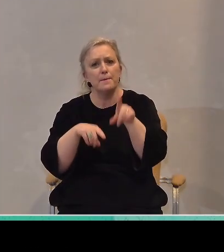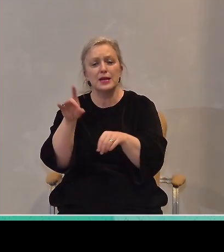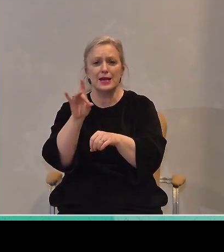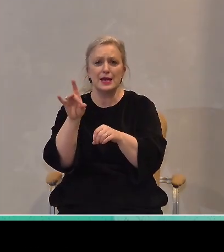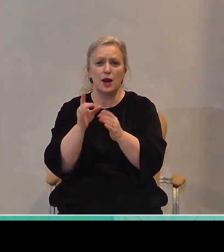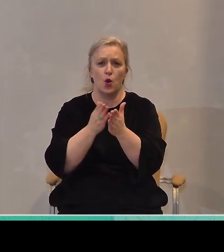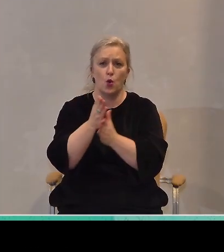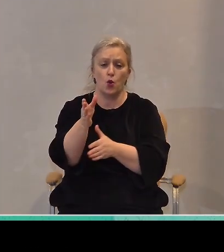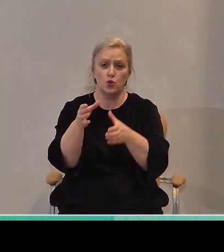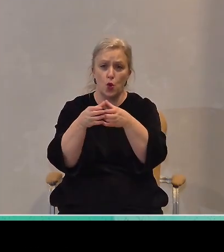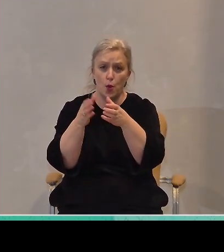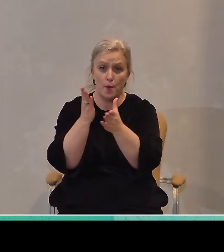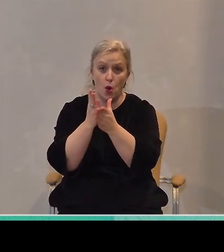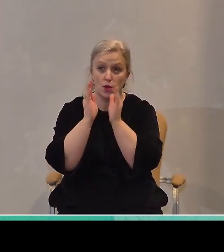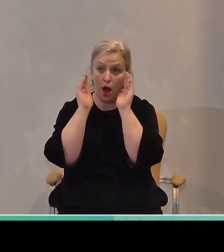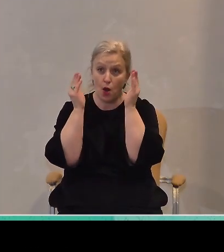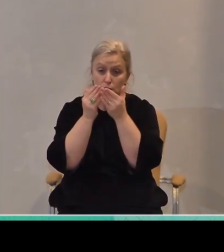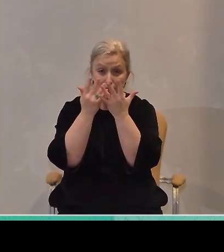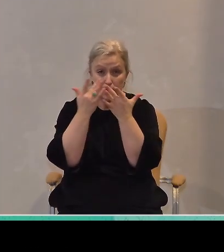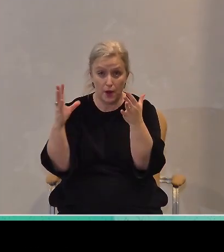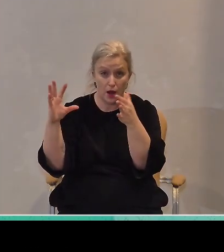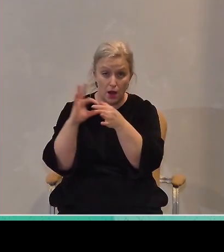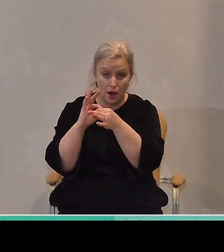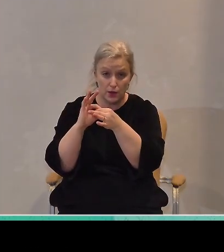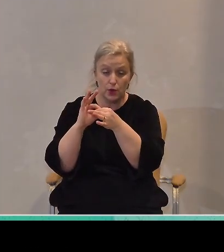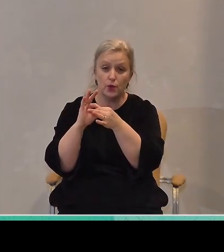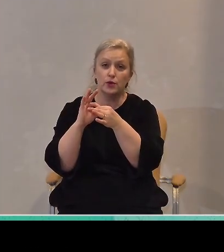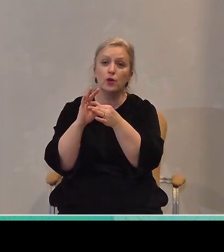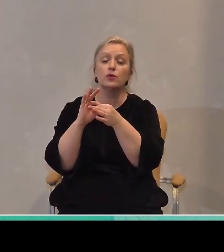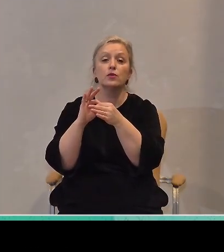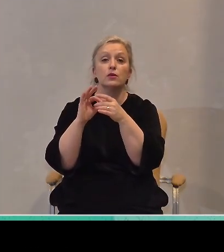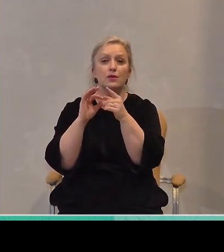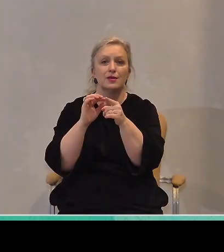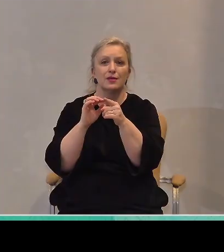wide expression, are there any cell types that